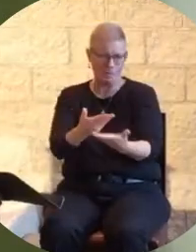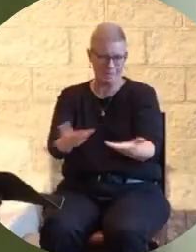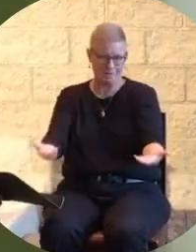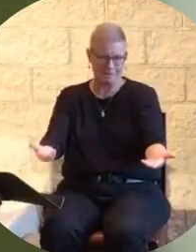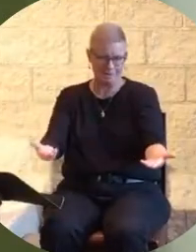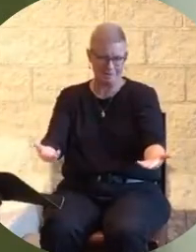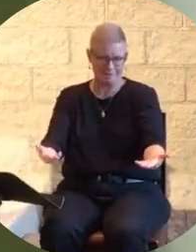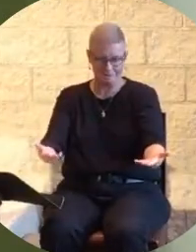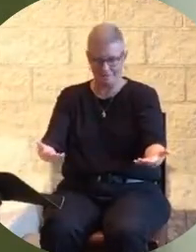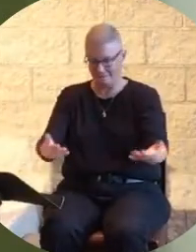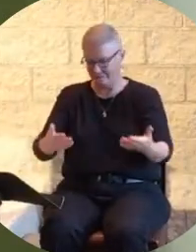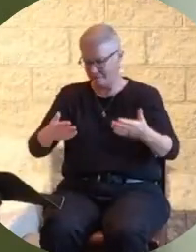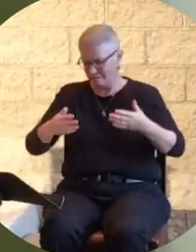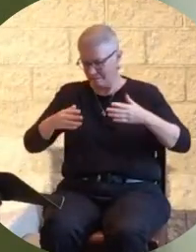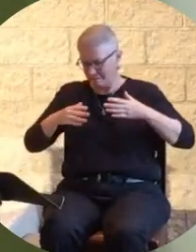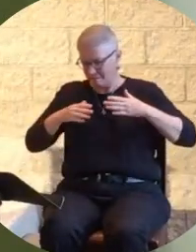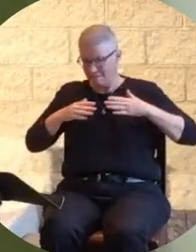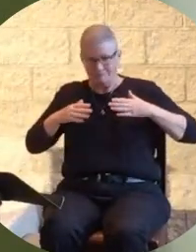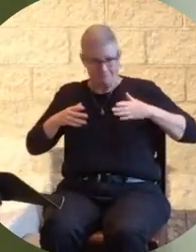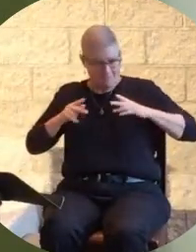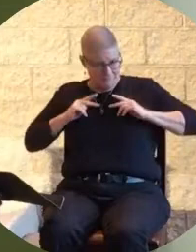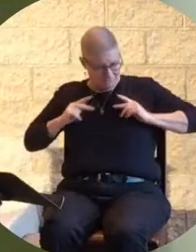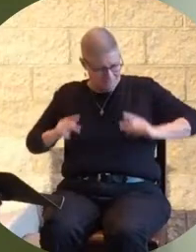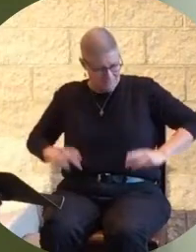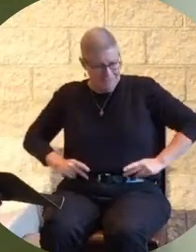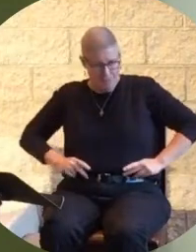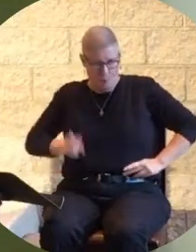Physical appearance notwithstanding.